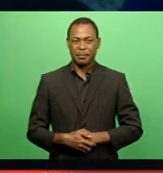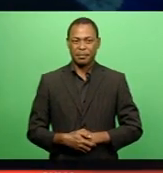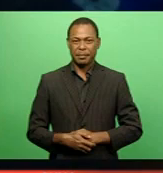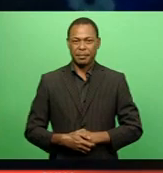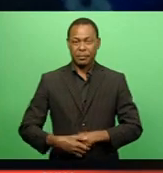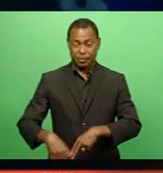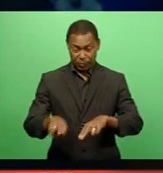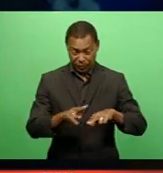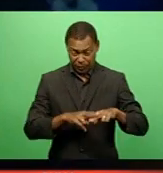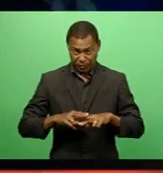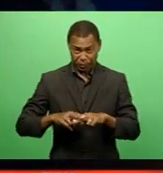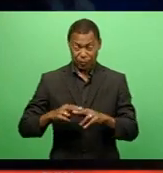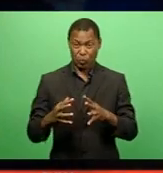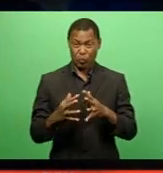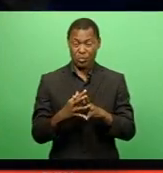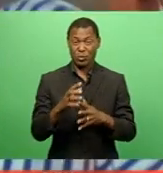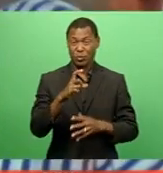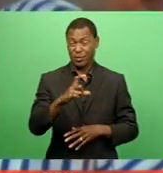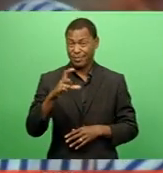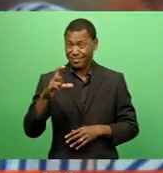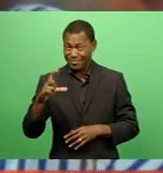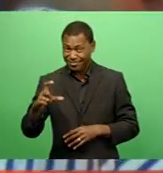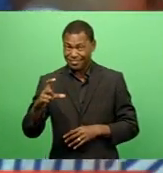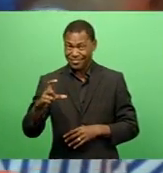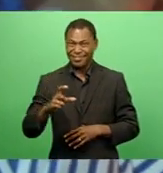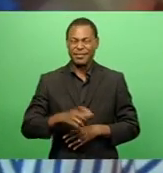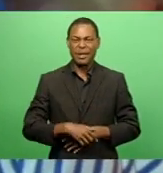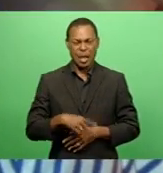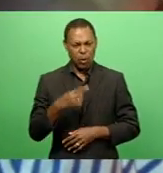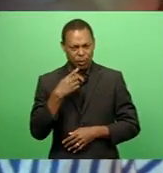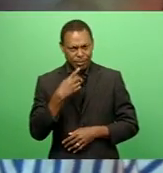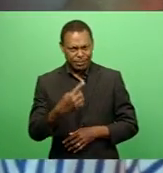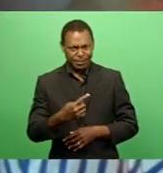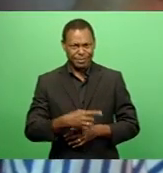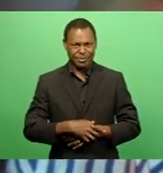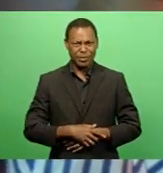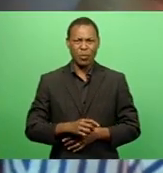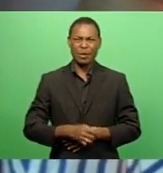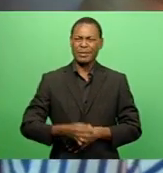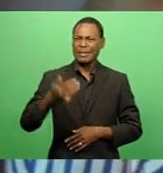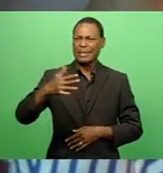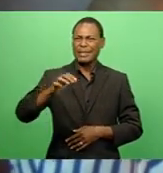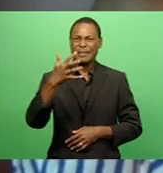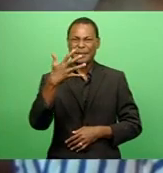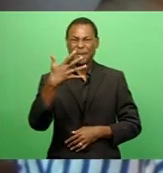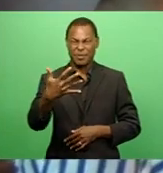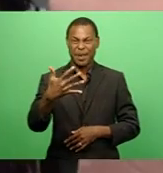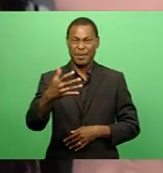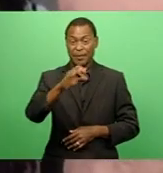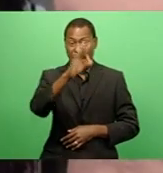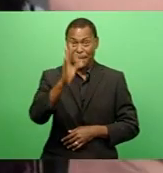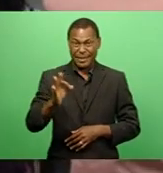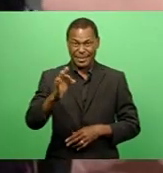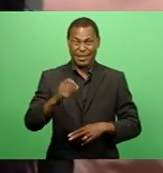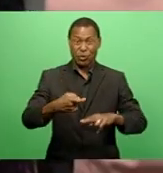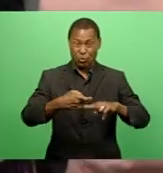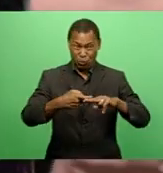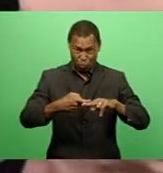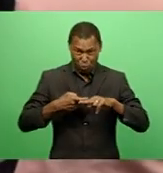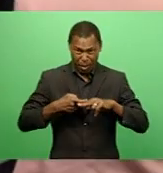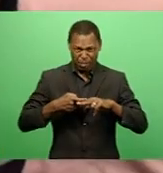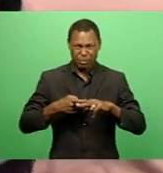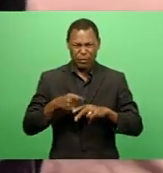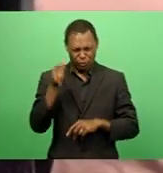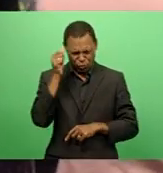Fiji Women's Crisis Center coordinator Shamima Ali says in 95% of rape cases, the perpetrators were known